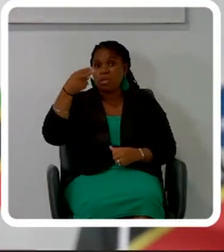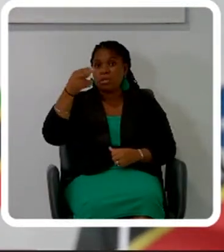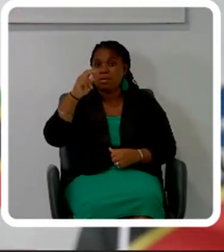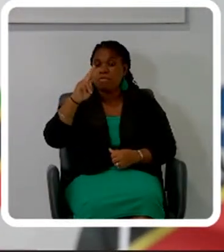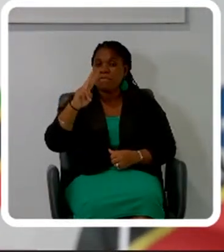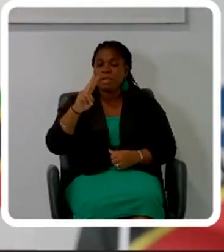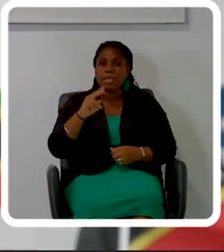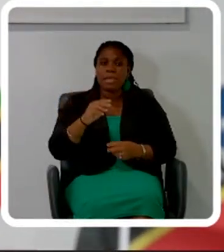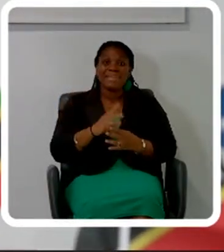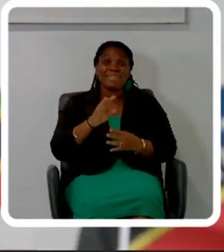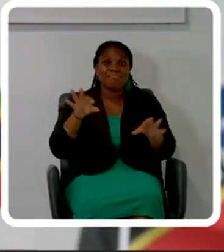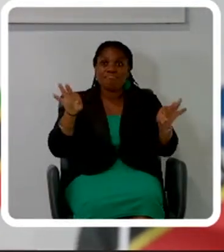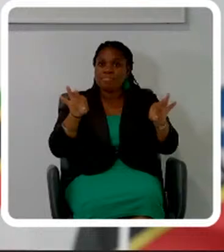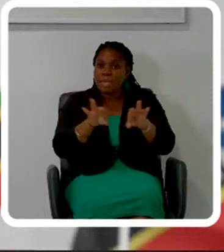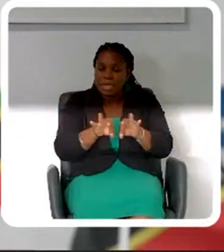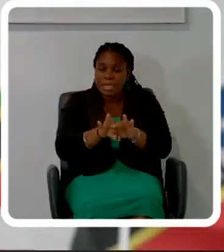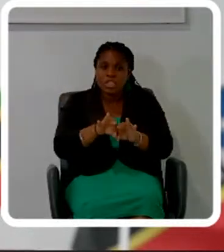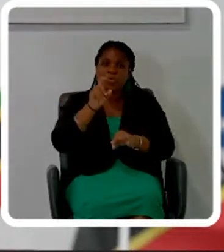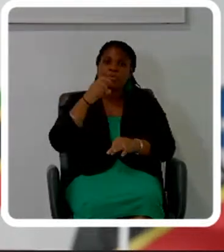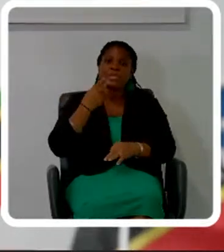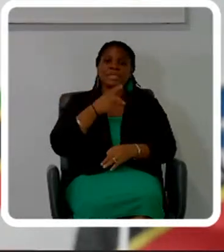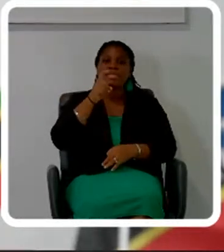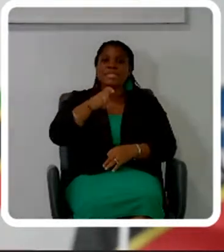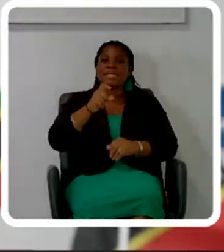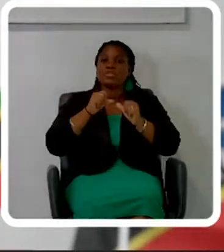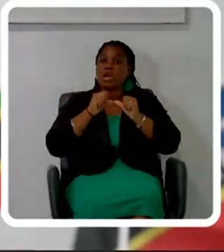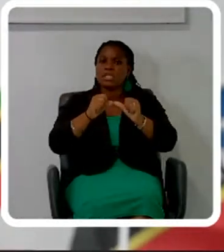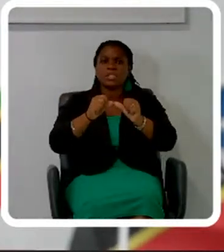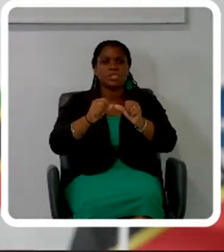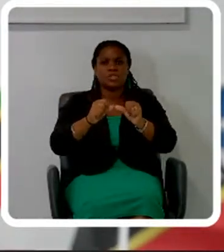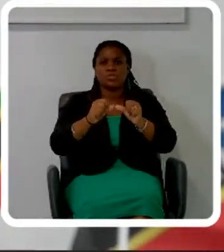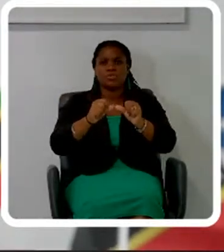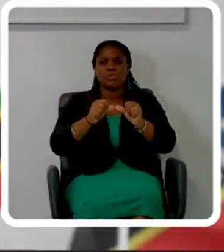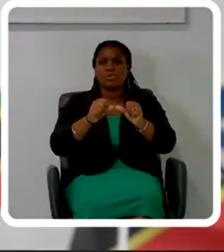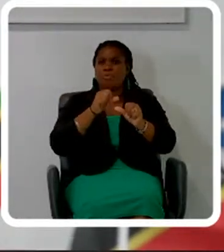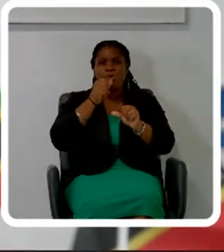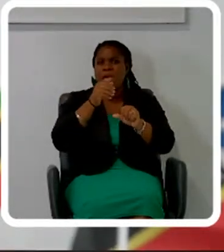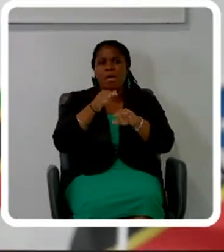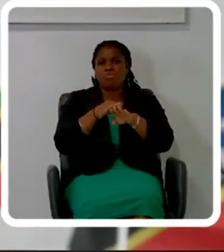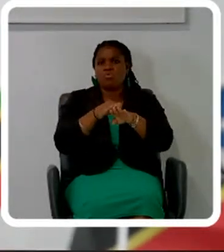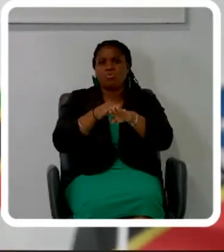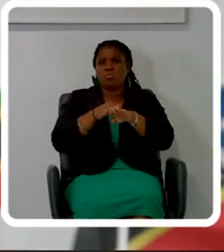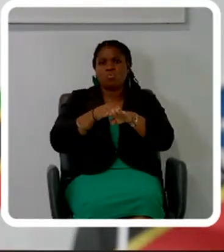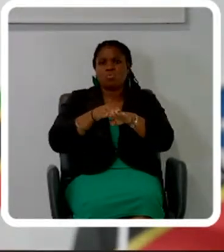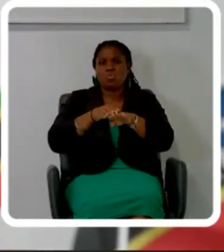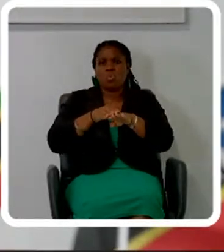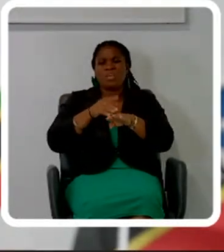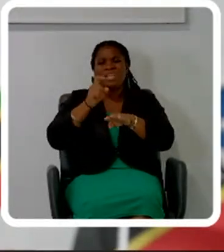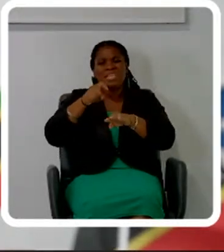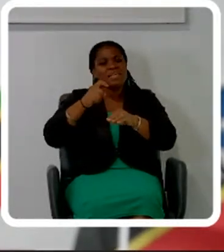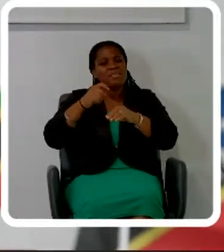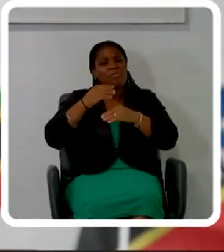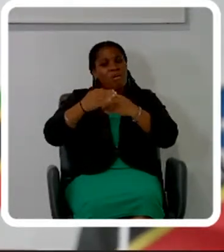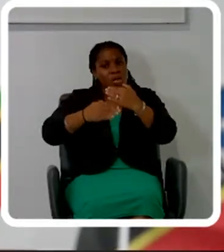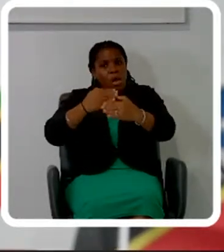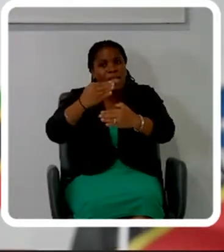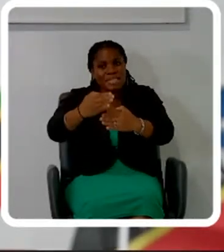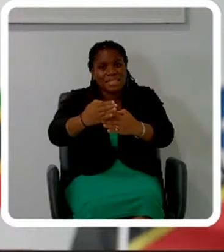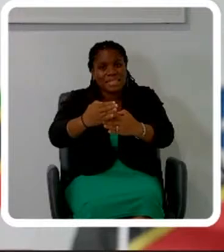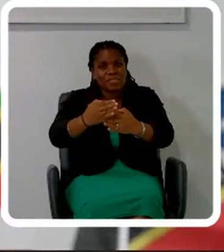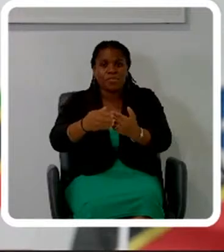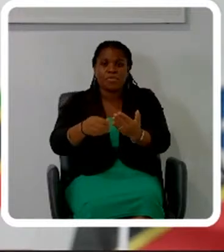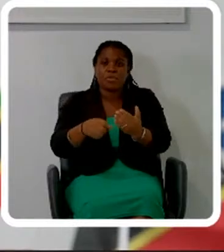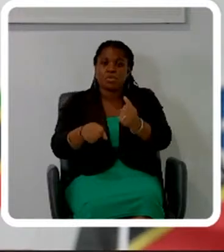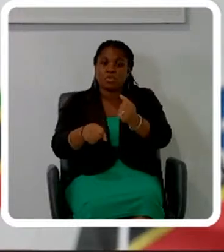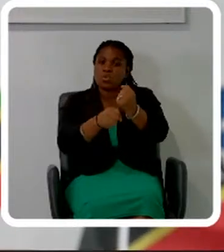need to continue and we must not take our feet off the gas when it comes to funding HIV